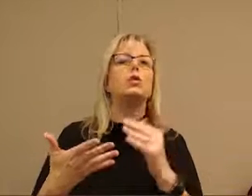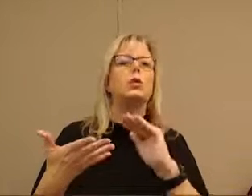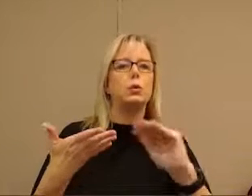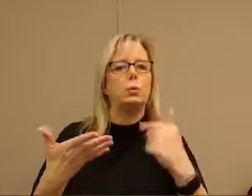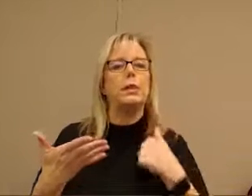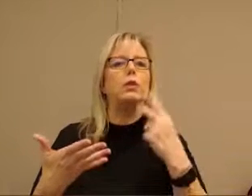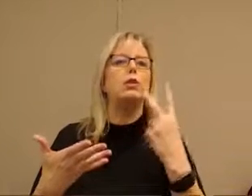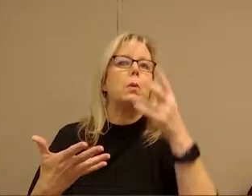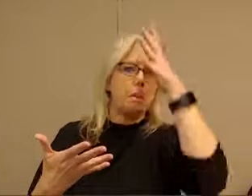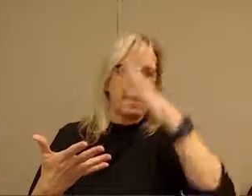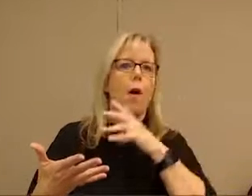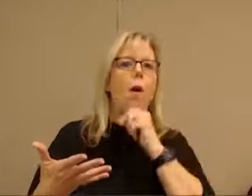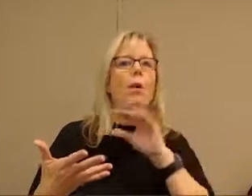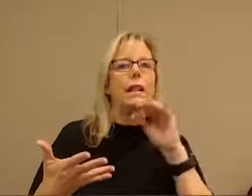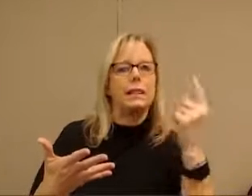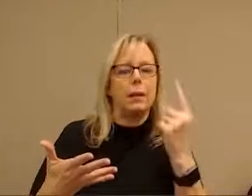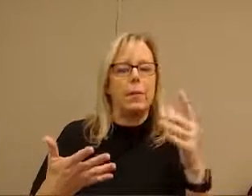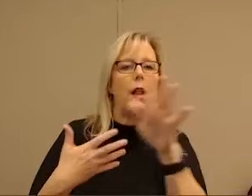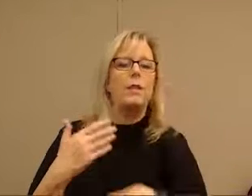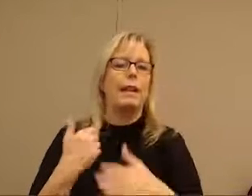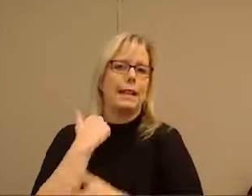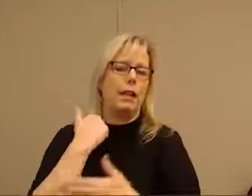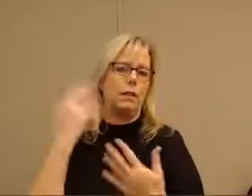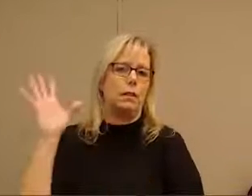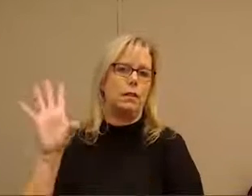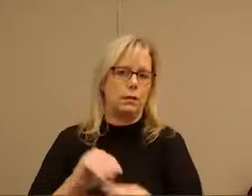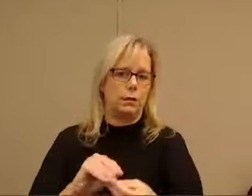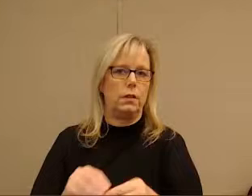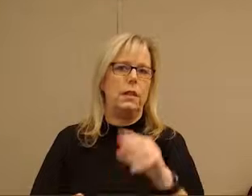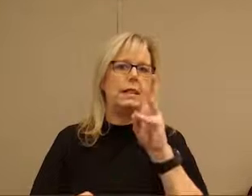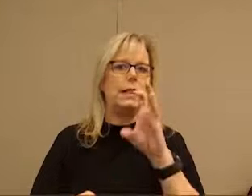in their 90s. Countywide, we have conducted a total of